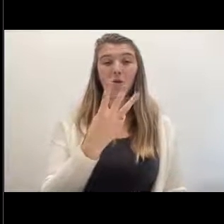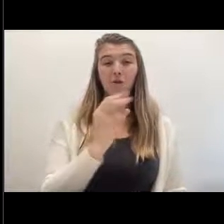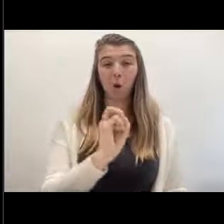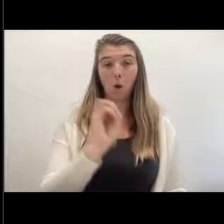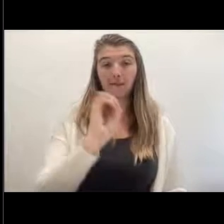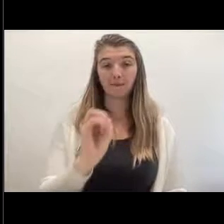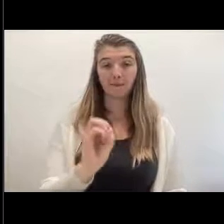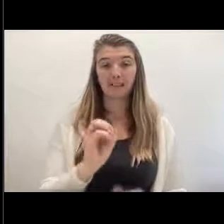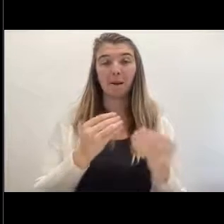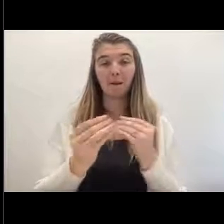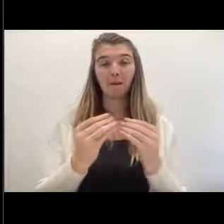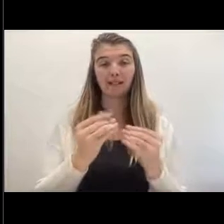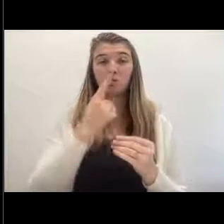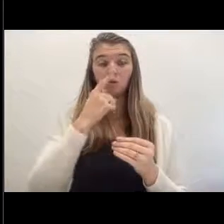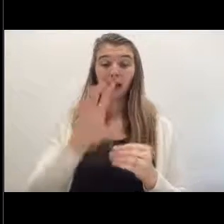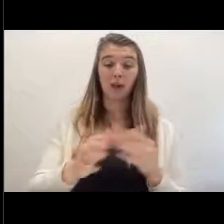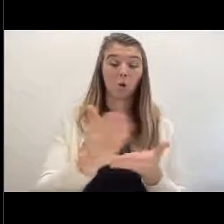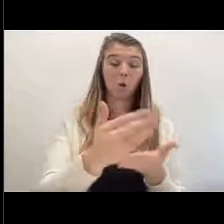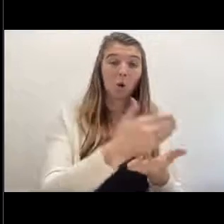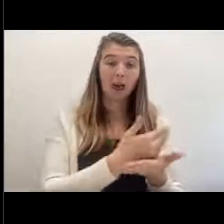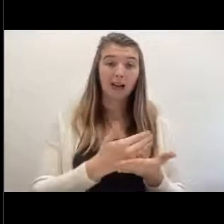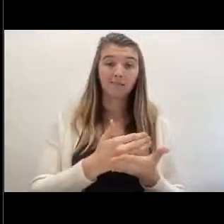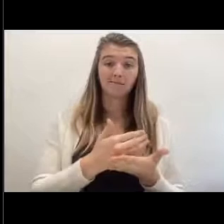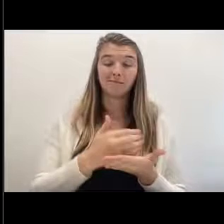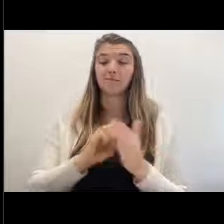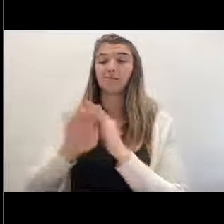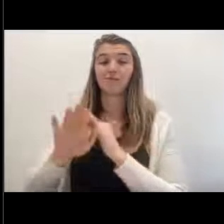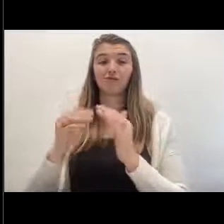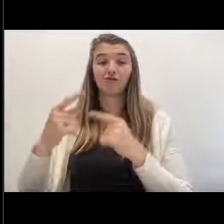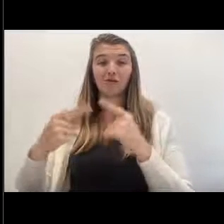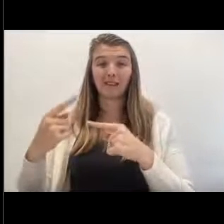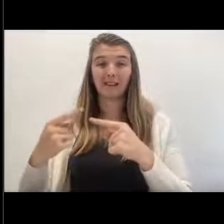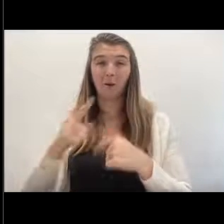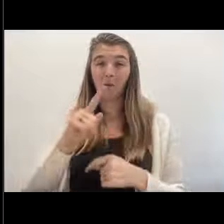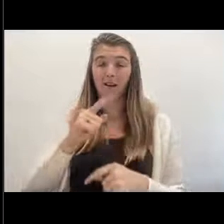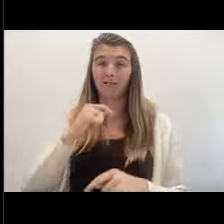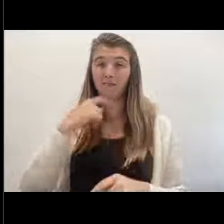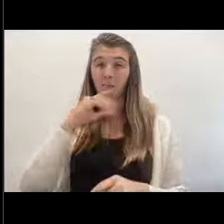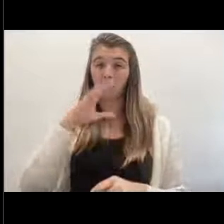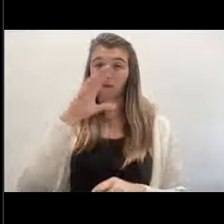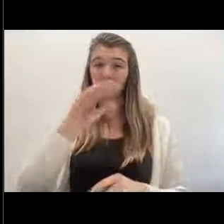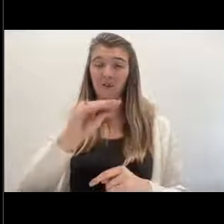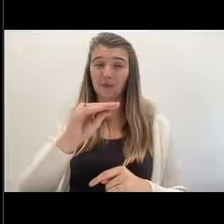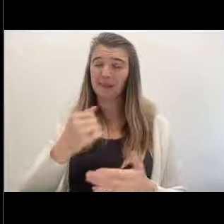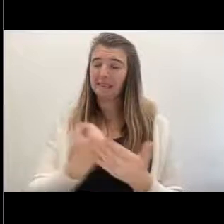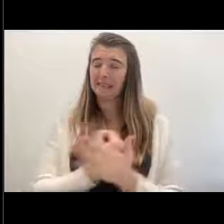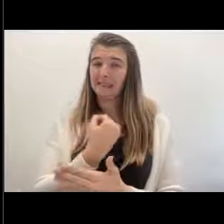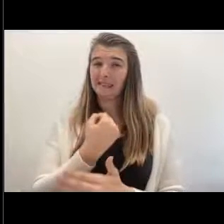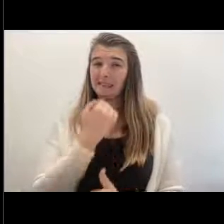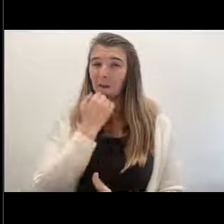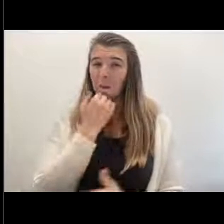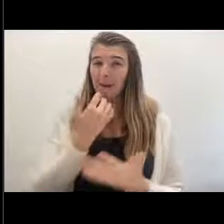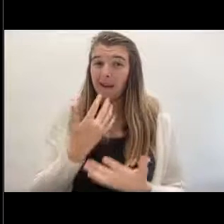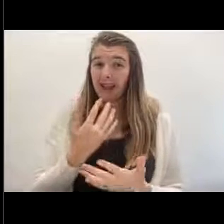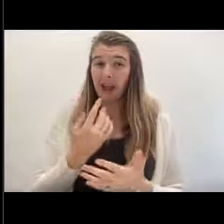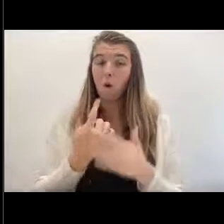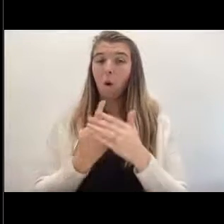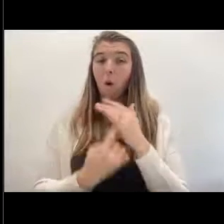down recycling route. However, I'll tell you a devastating number here, and that is that only 4% of what